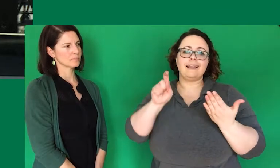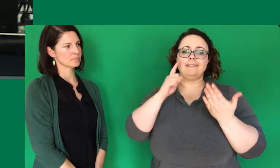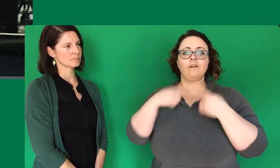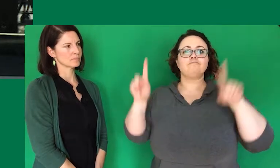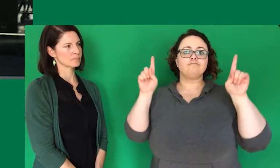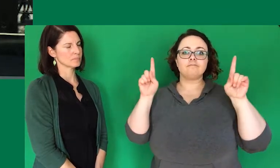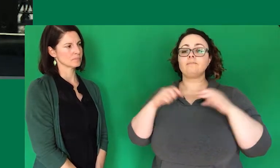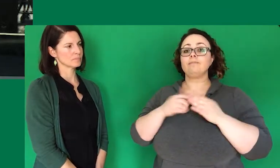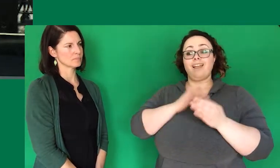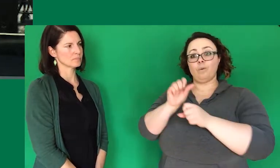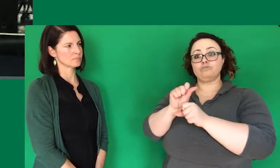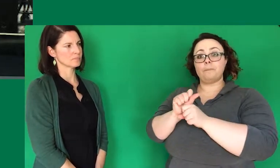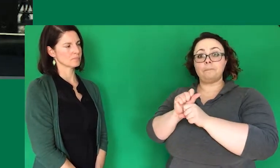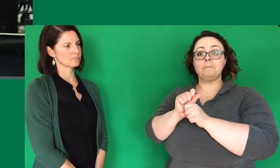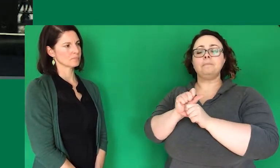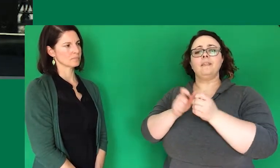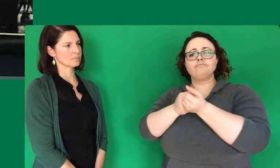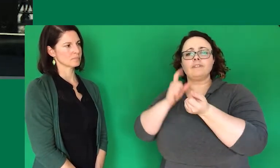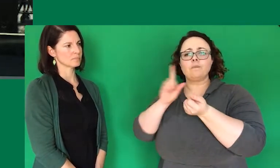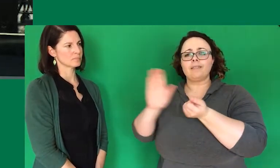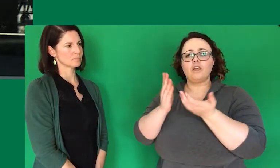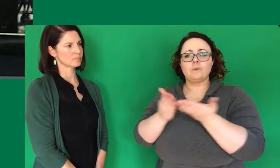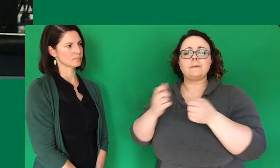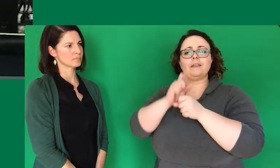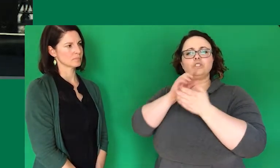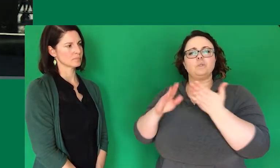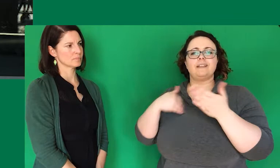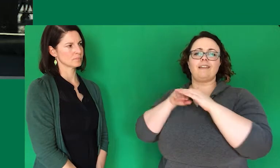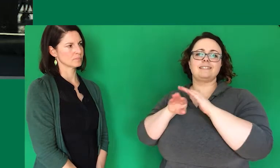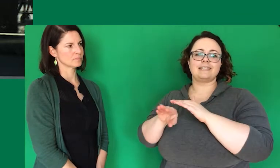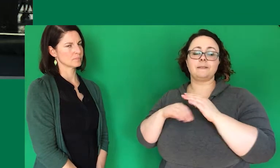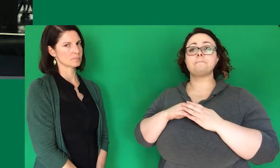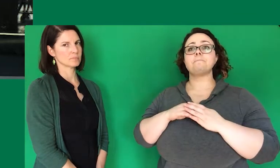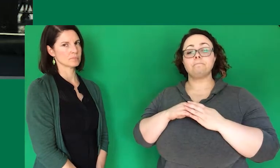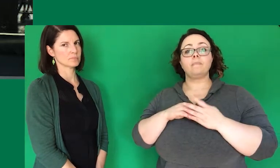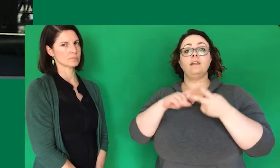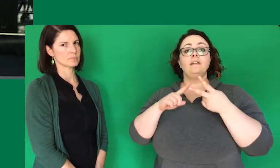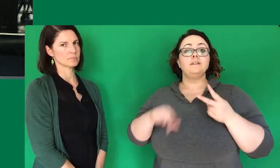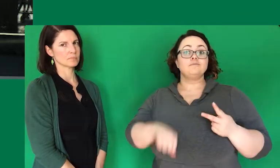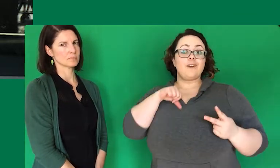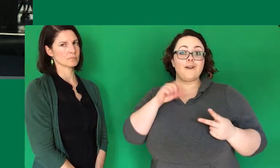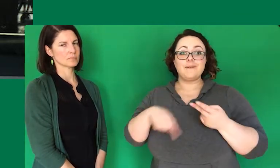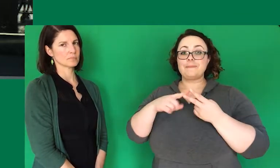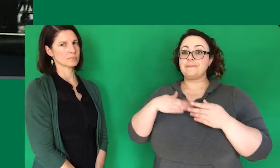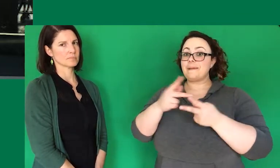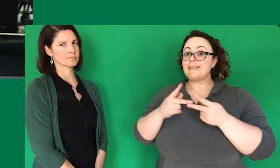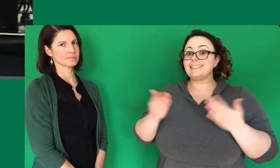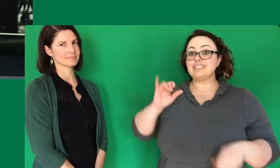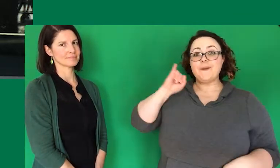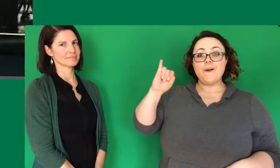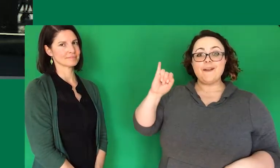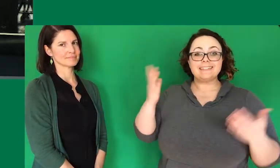need to be successful, and it's our job as board members to advocate for those resources and ensure that students have access to them. In terms of being prideful about